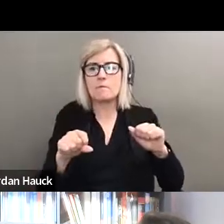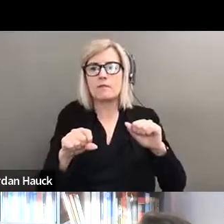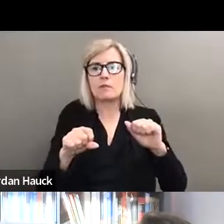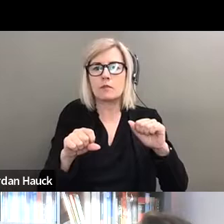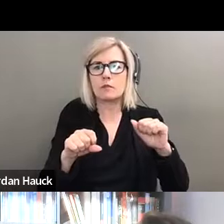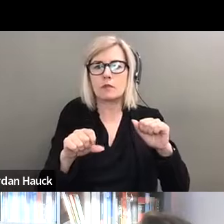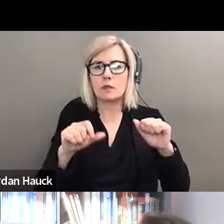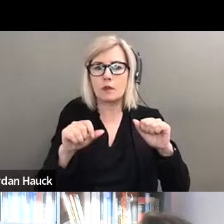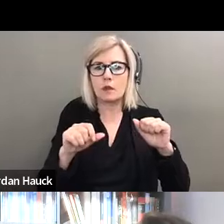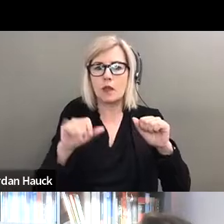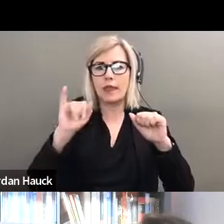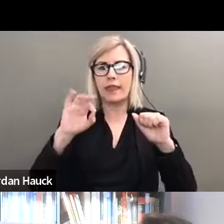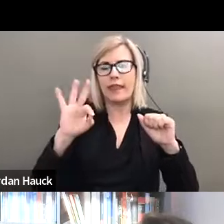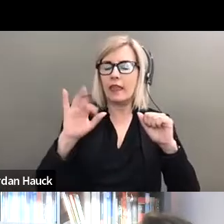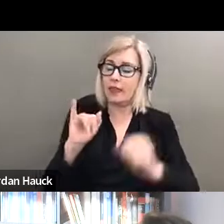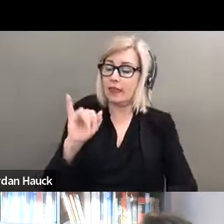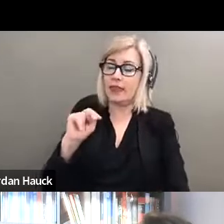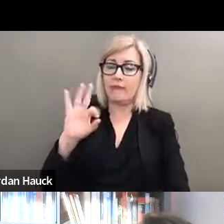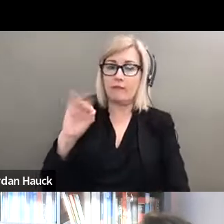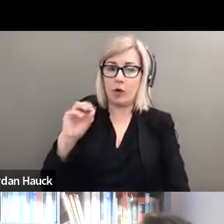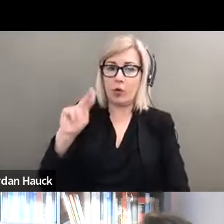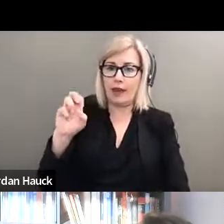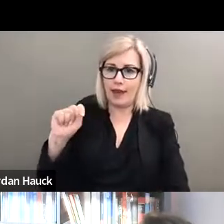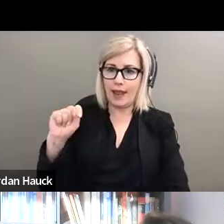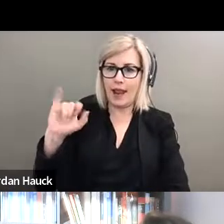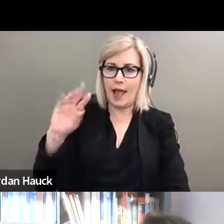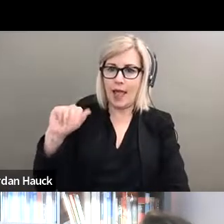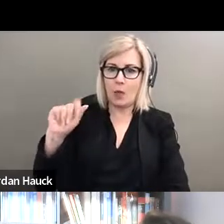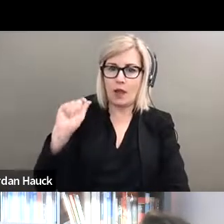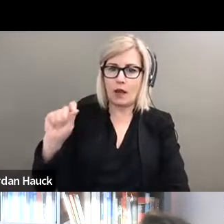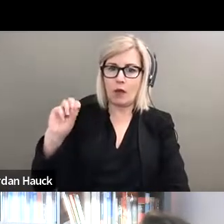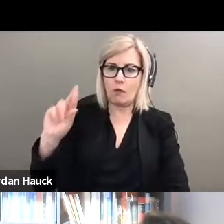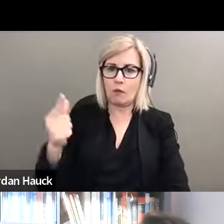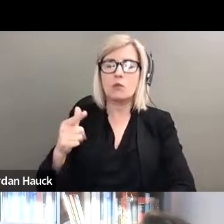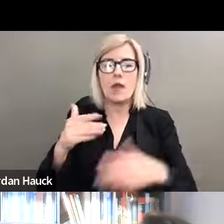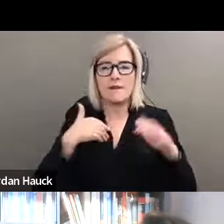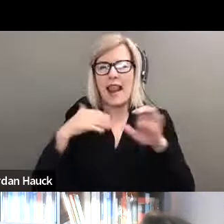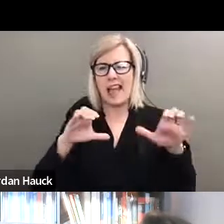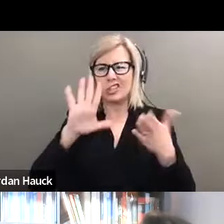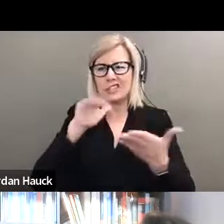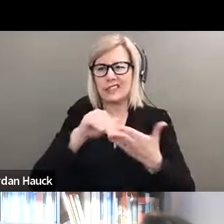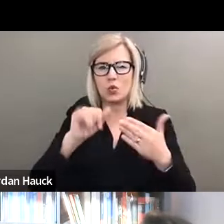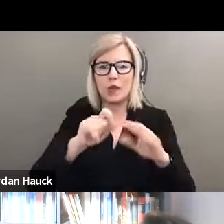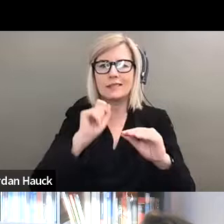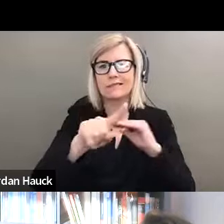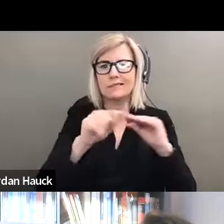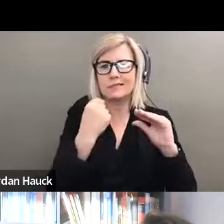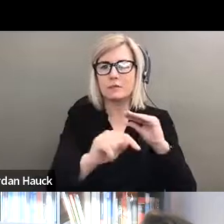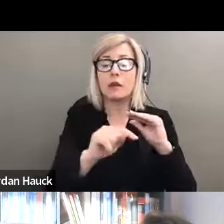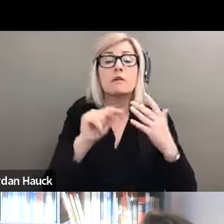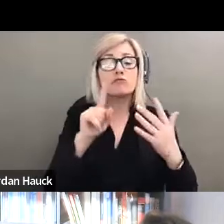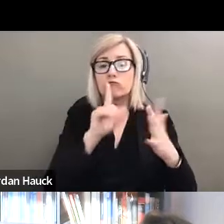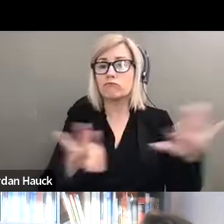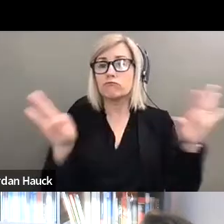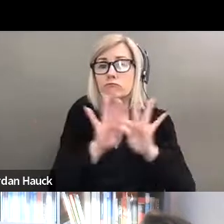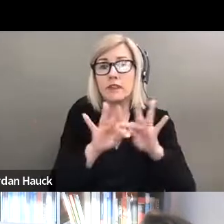infonetiowa.org, we have an action center that you can send an email. I think it's really important that if there's something